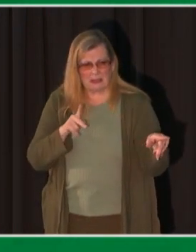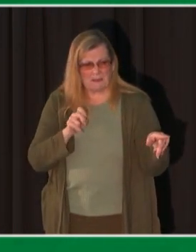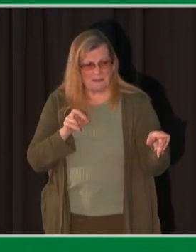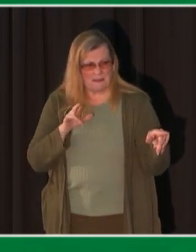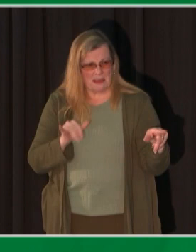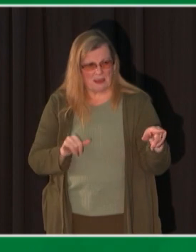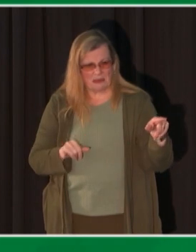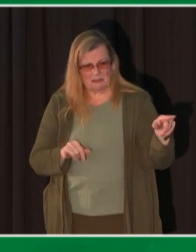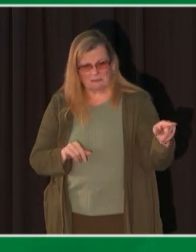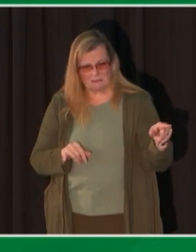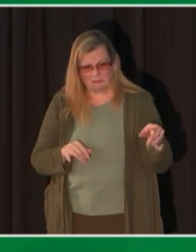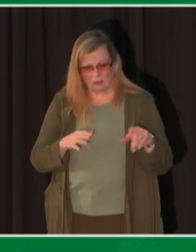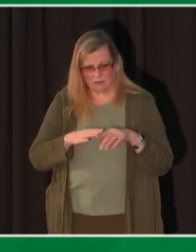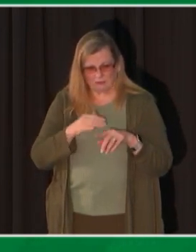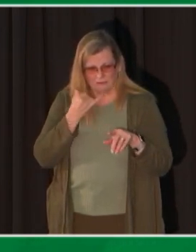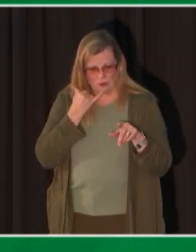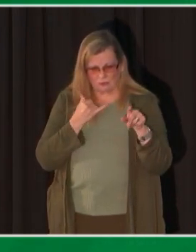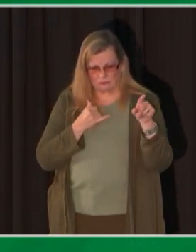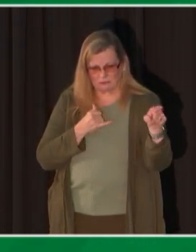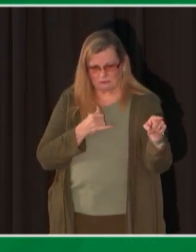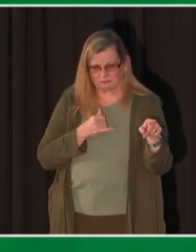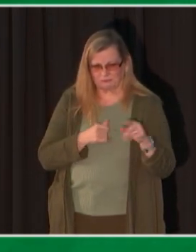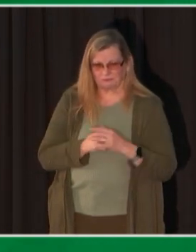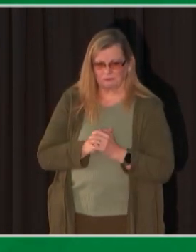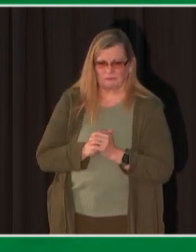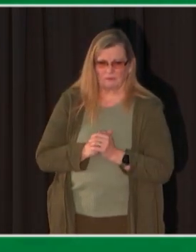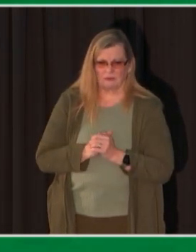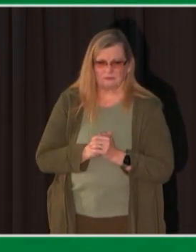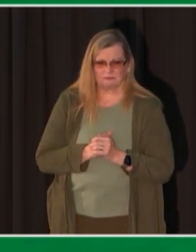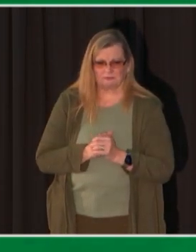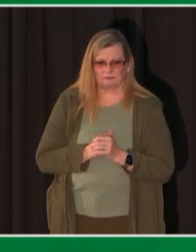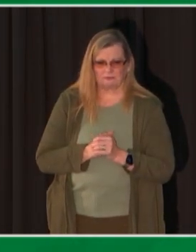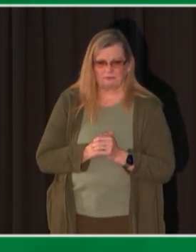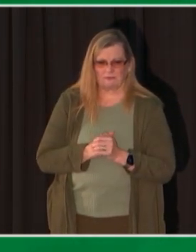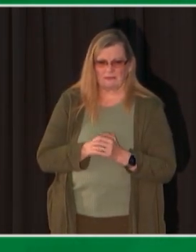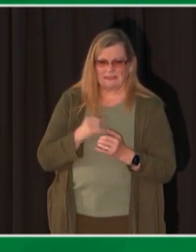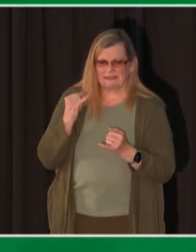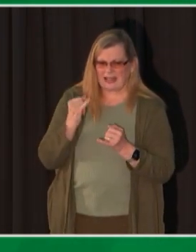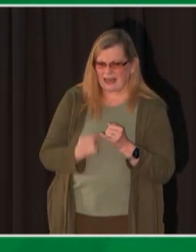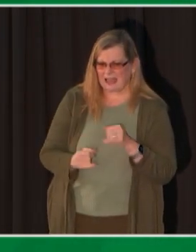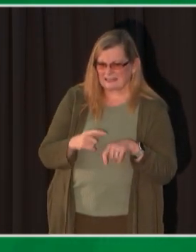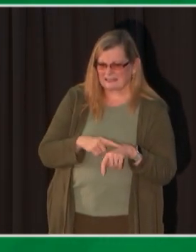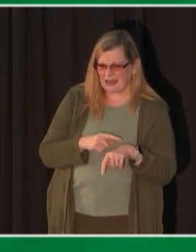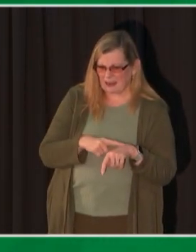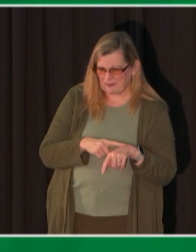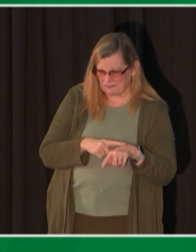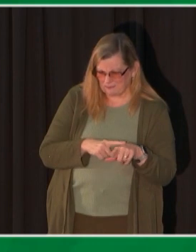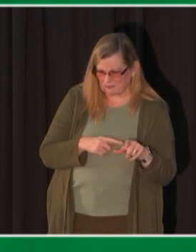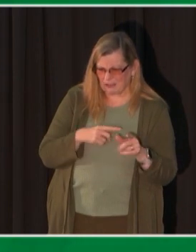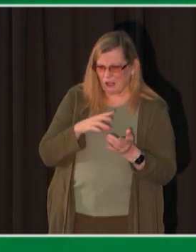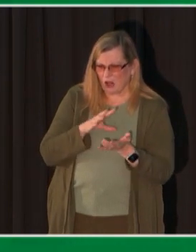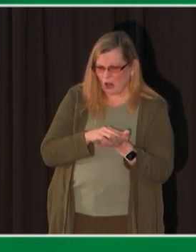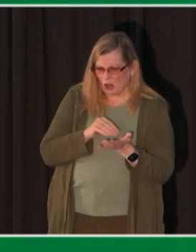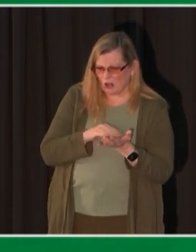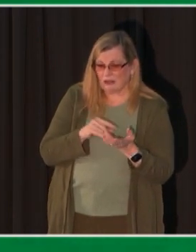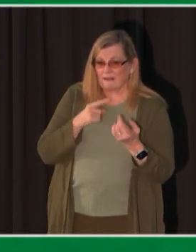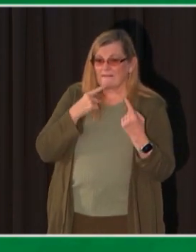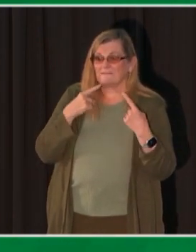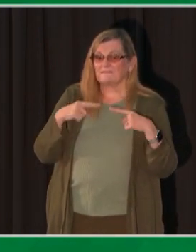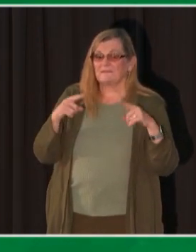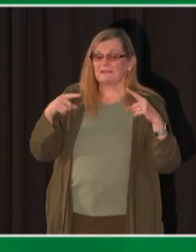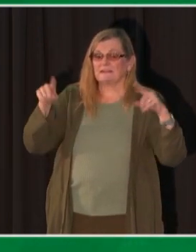I think last time I spoke to some people, you said the effectiveness of remote learning would play